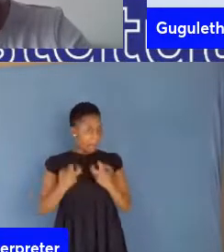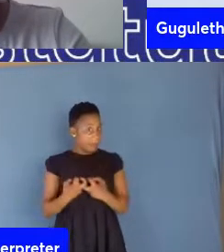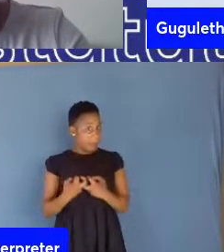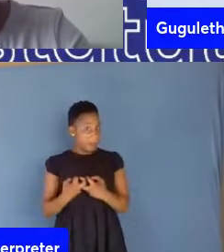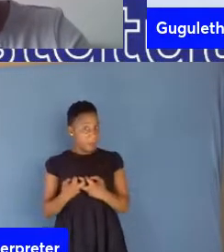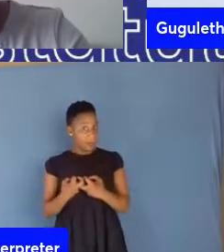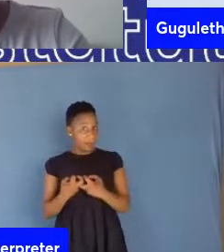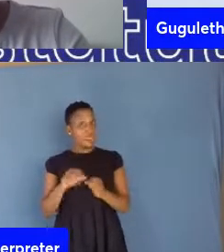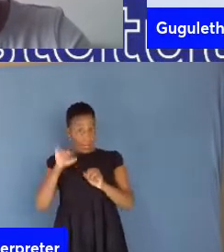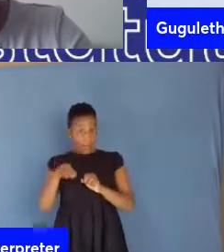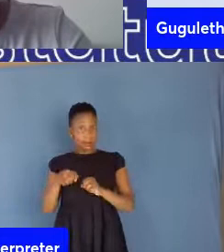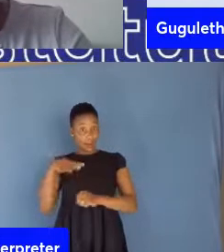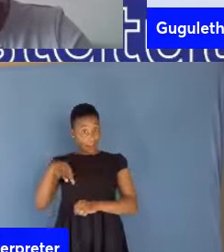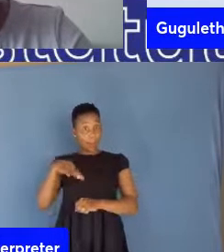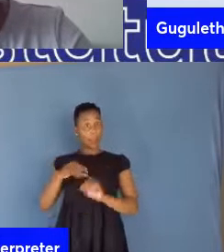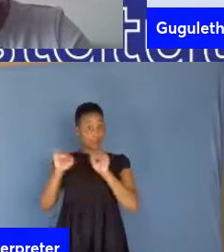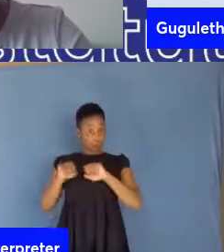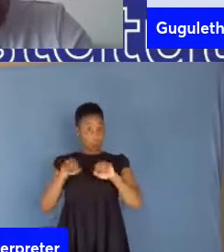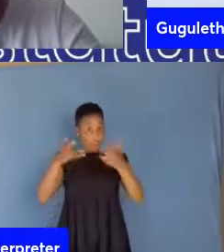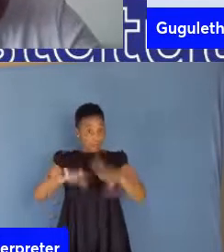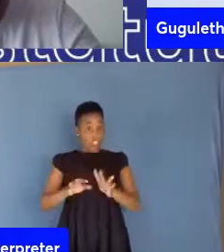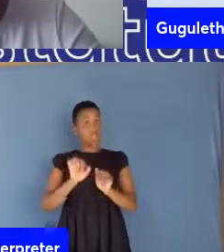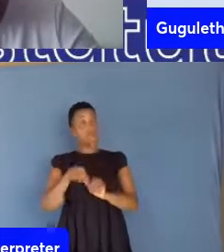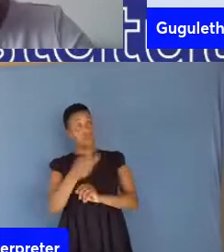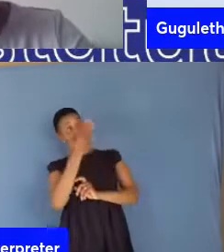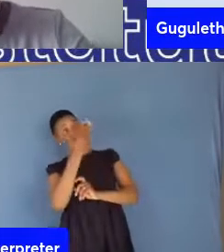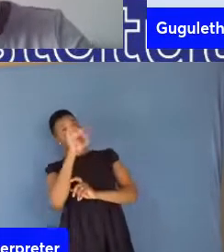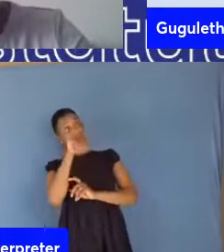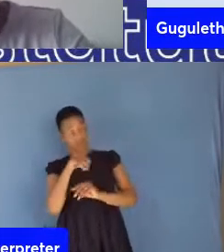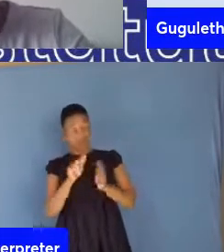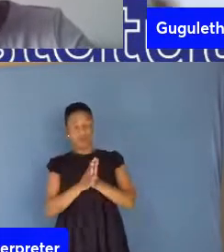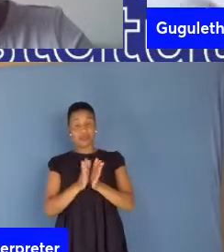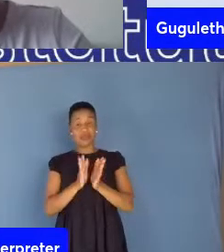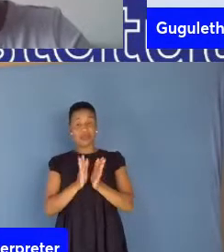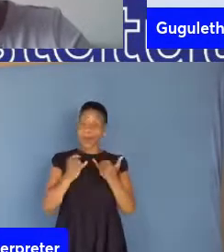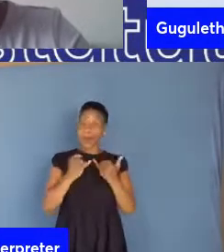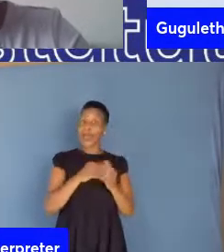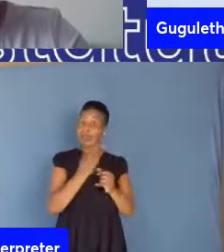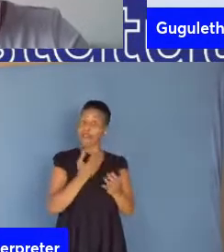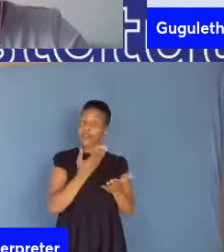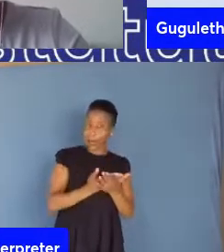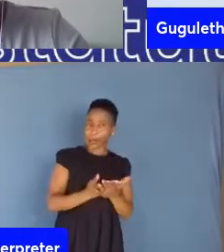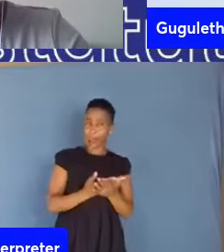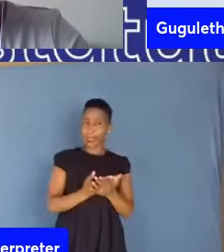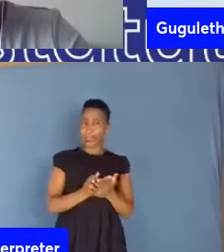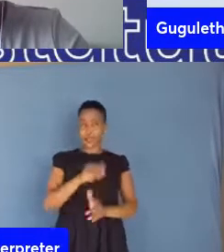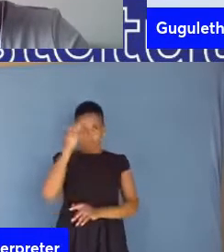Or maybe they know, it's just that they know that they can get away with it.